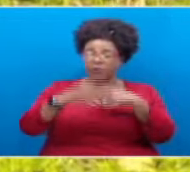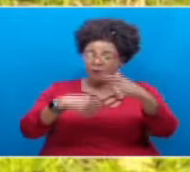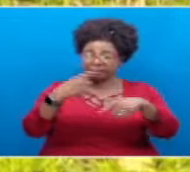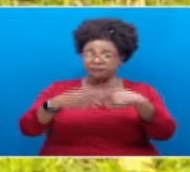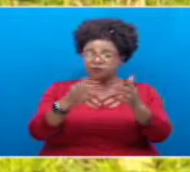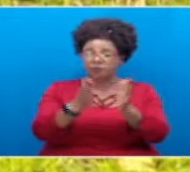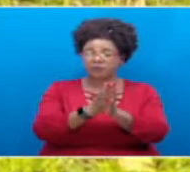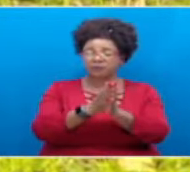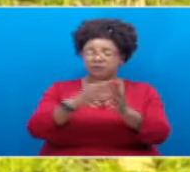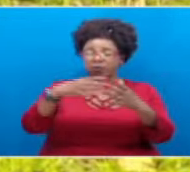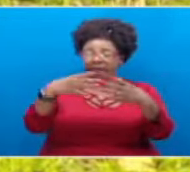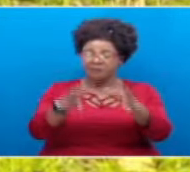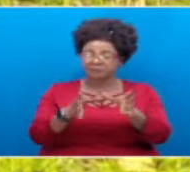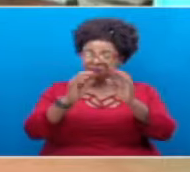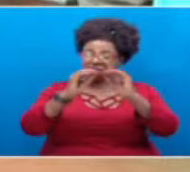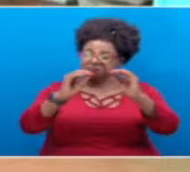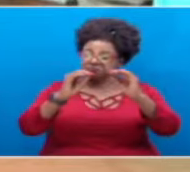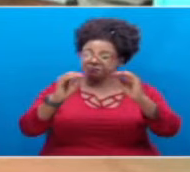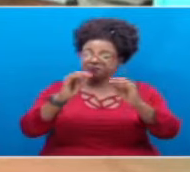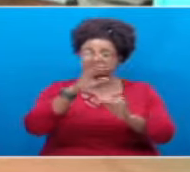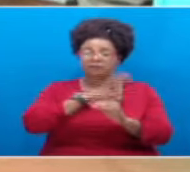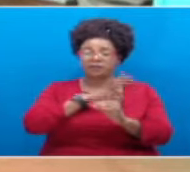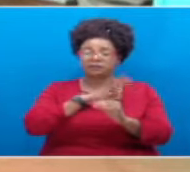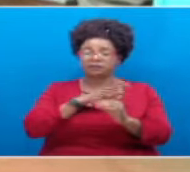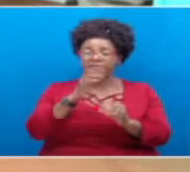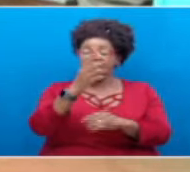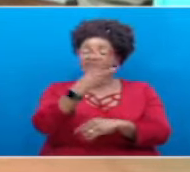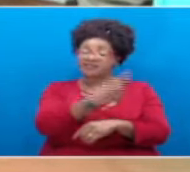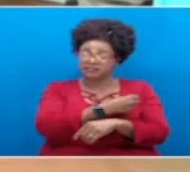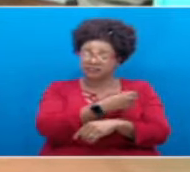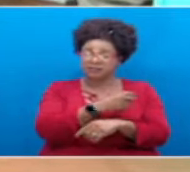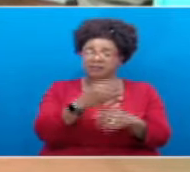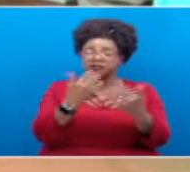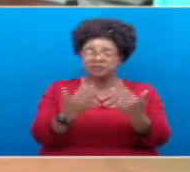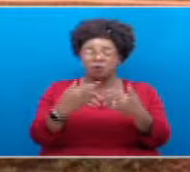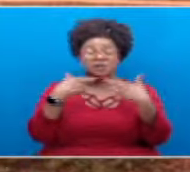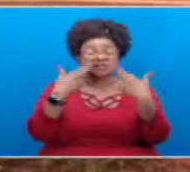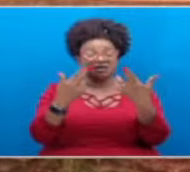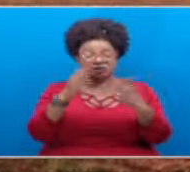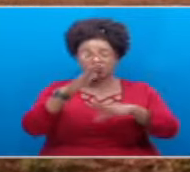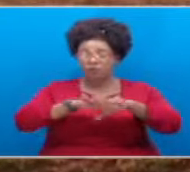members on the benefits of the vaccine, and the results have been promising.